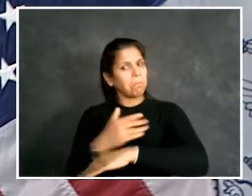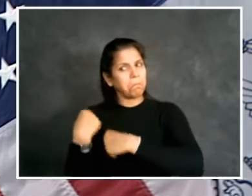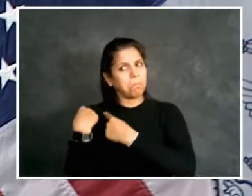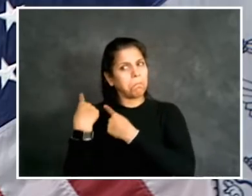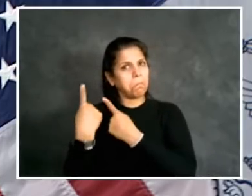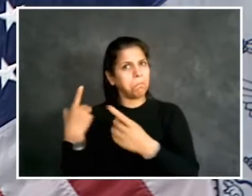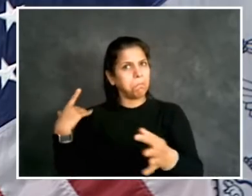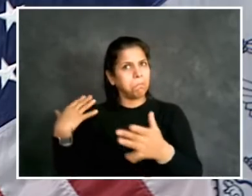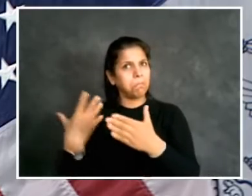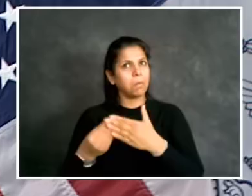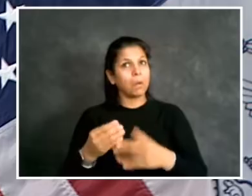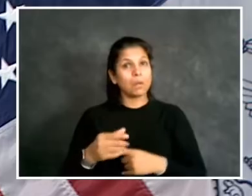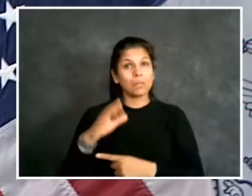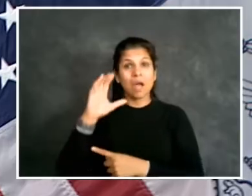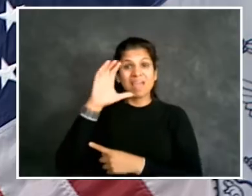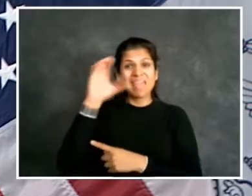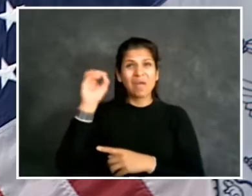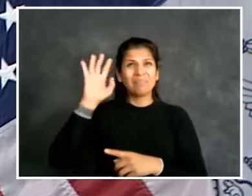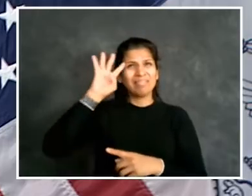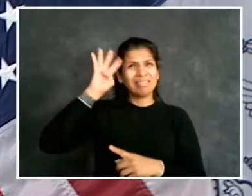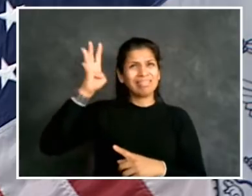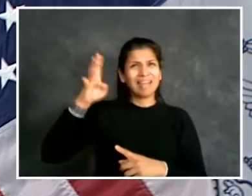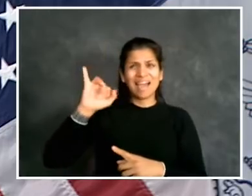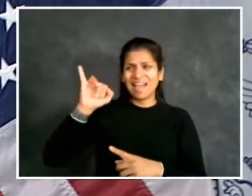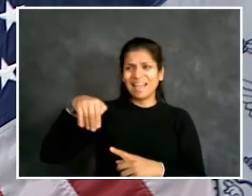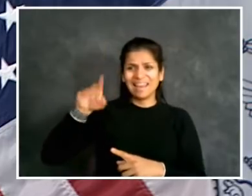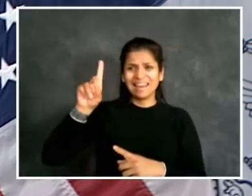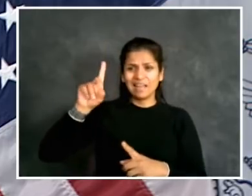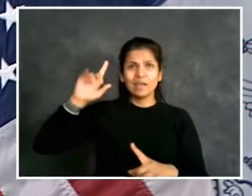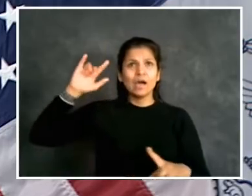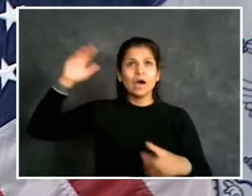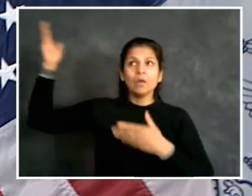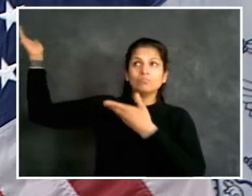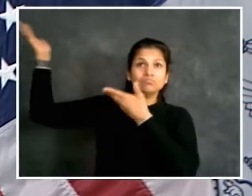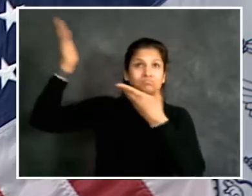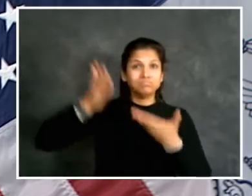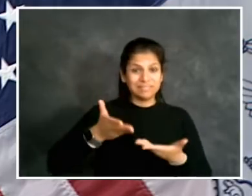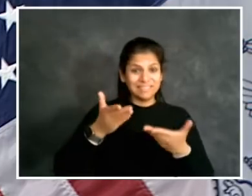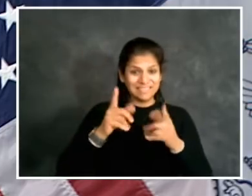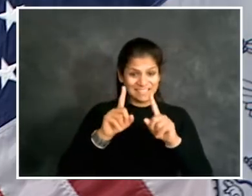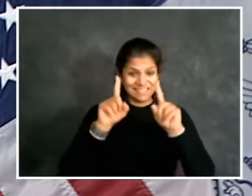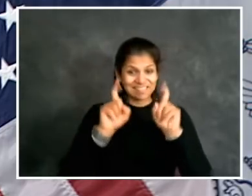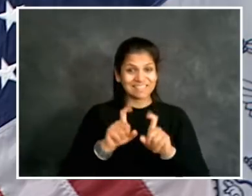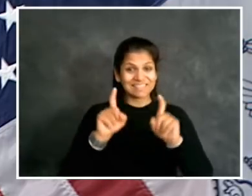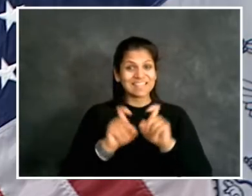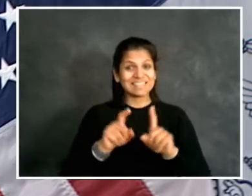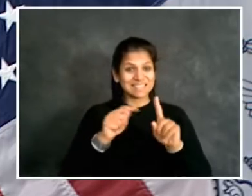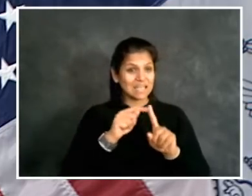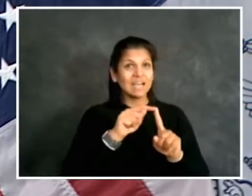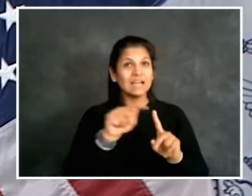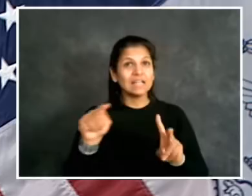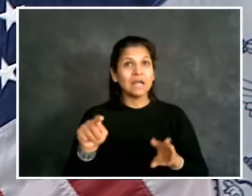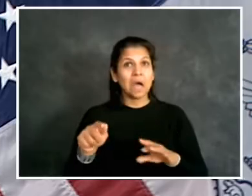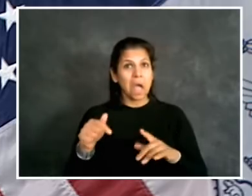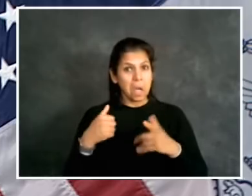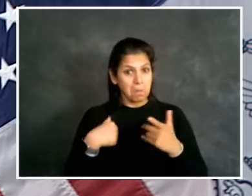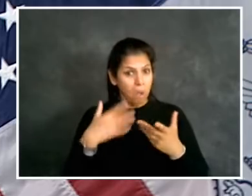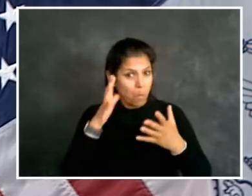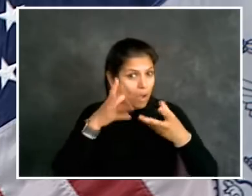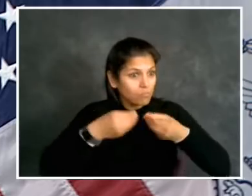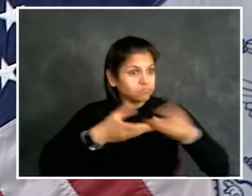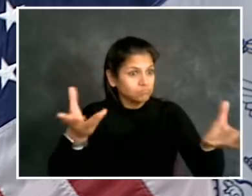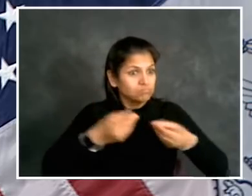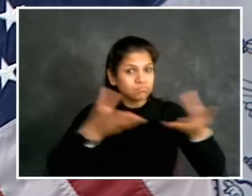production. More options now that we have the self-swab method. We've seen some improvement in lab capacity, but